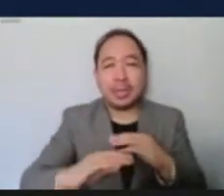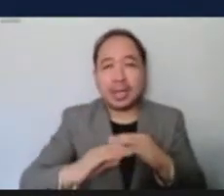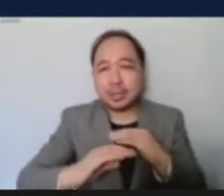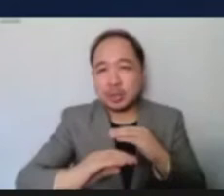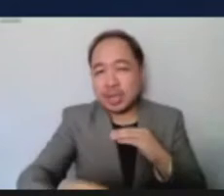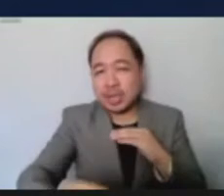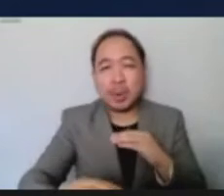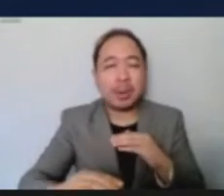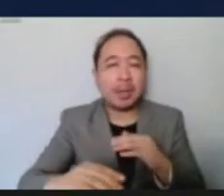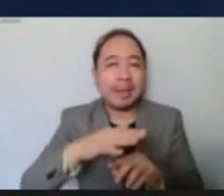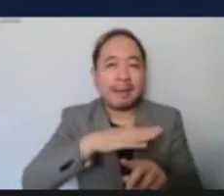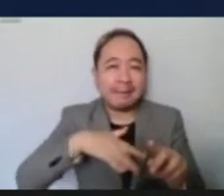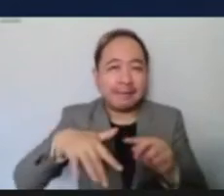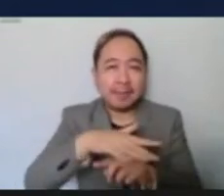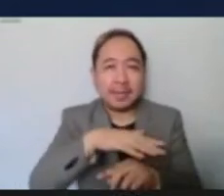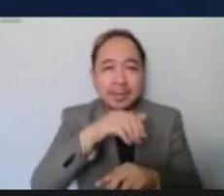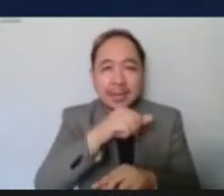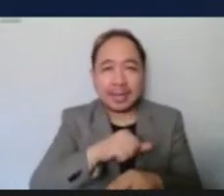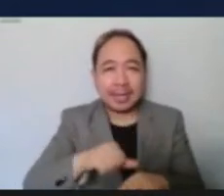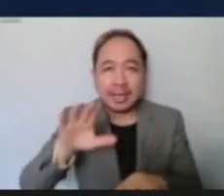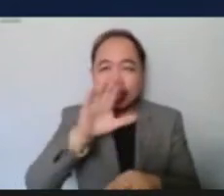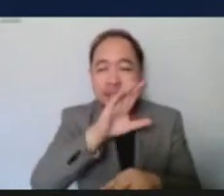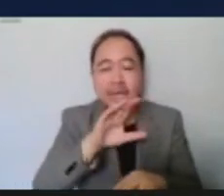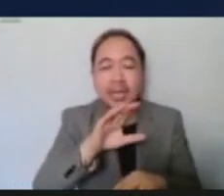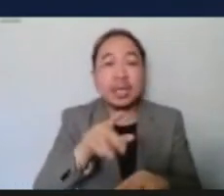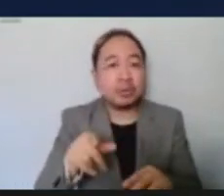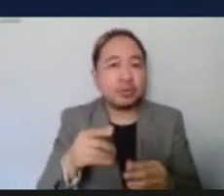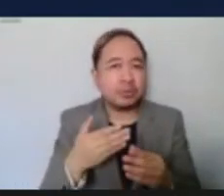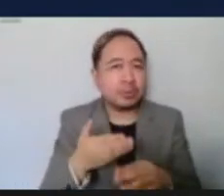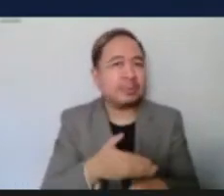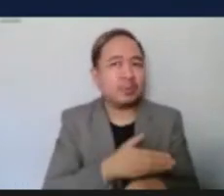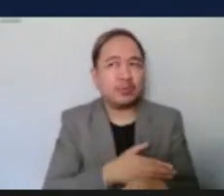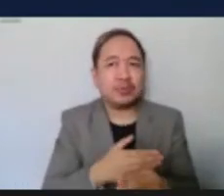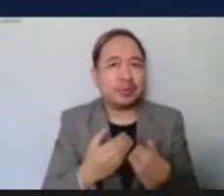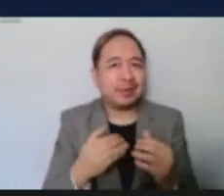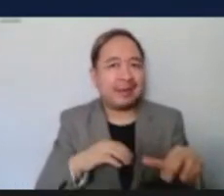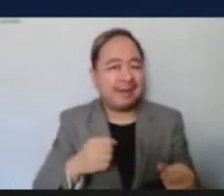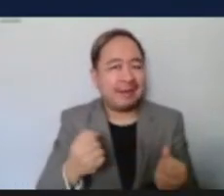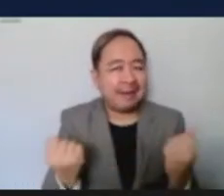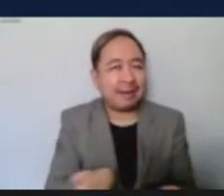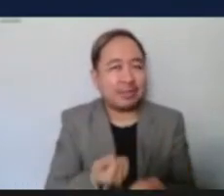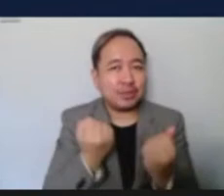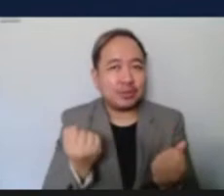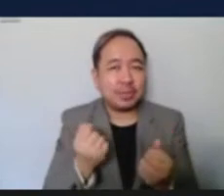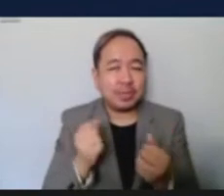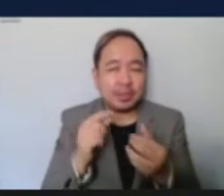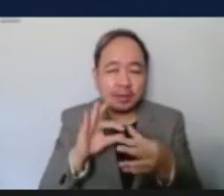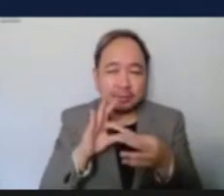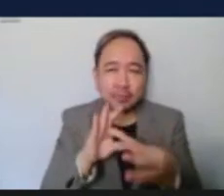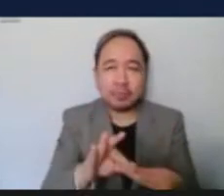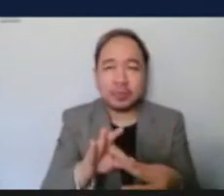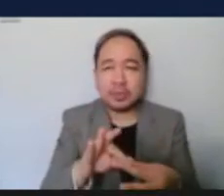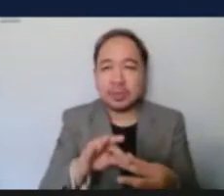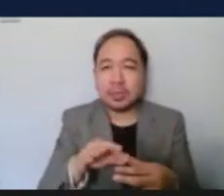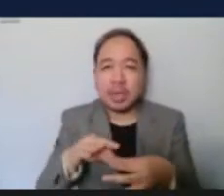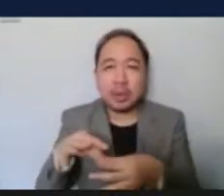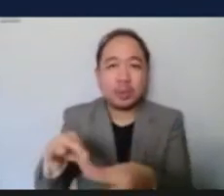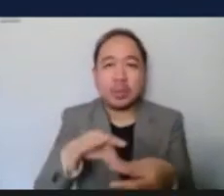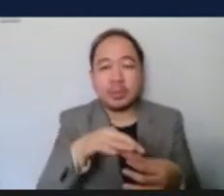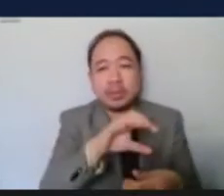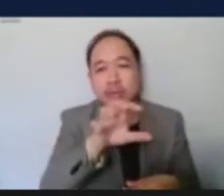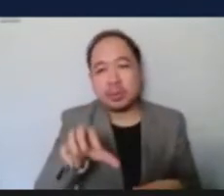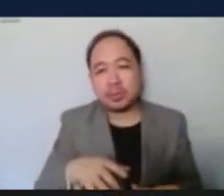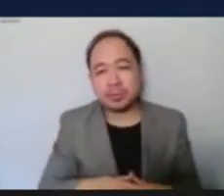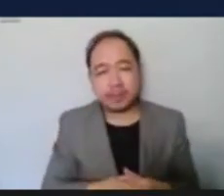region to strengthen action in the context of sustainable development and refer to leducate property